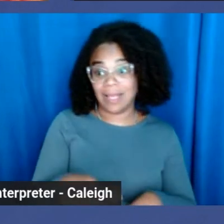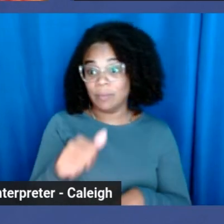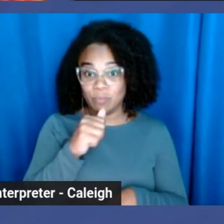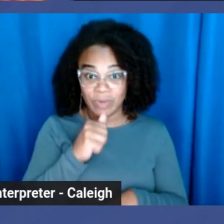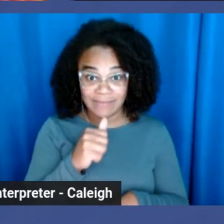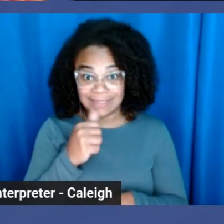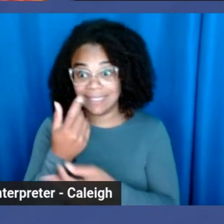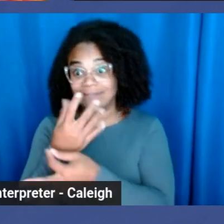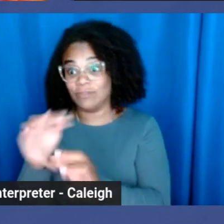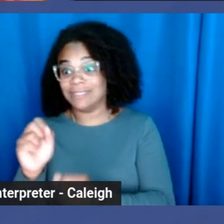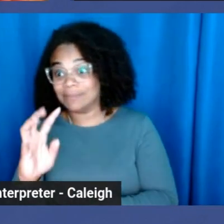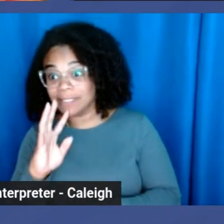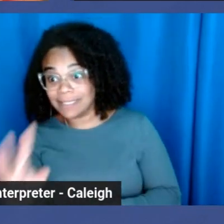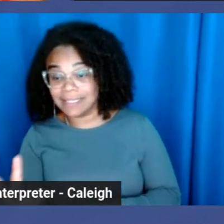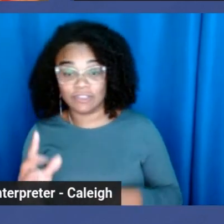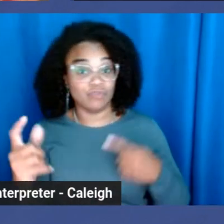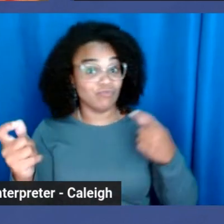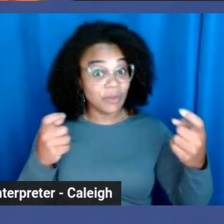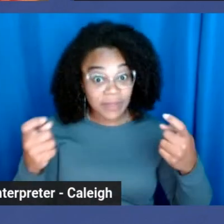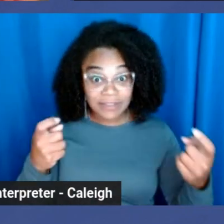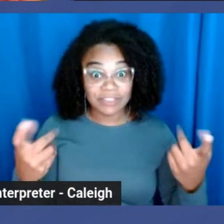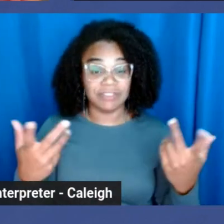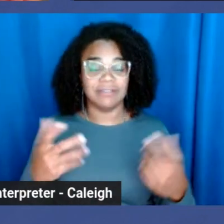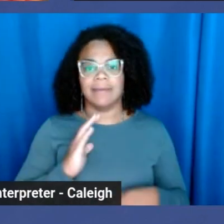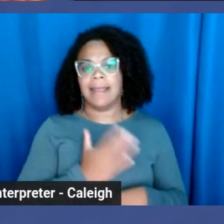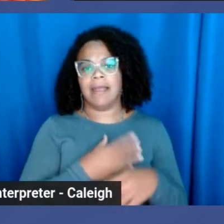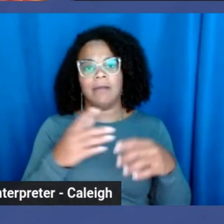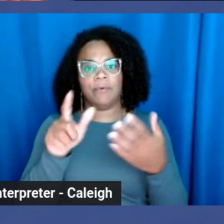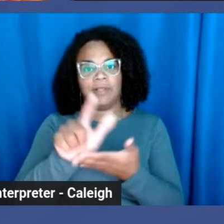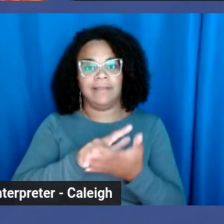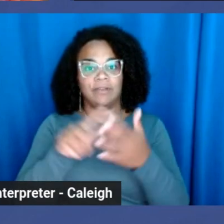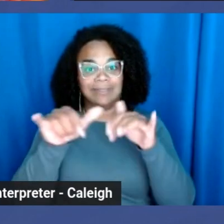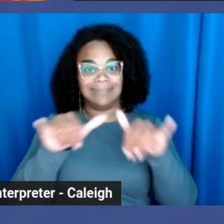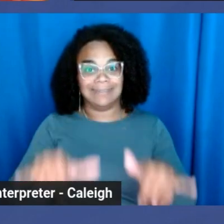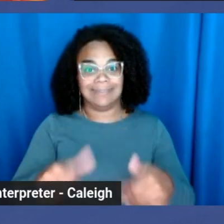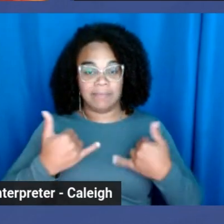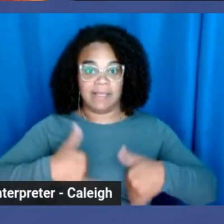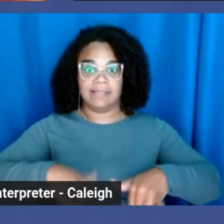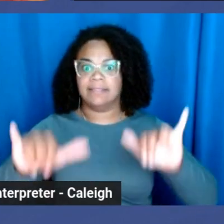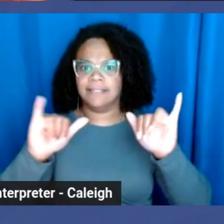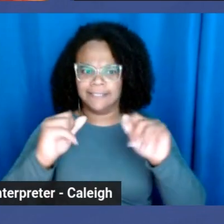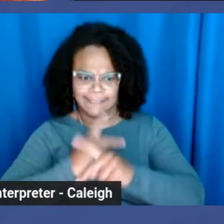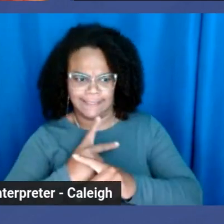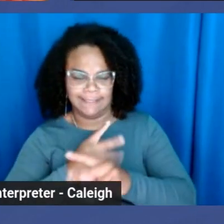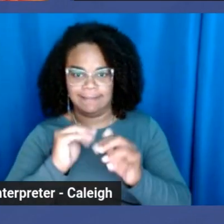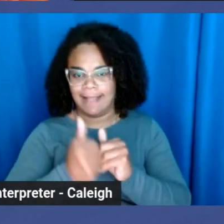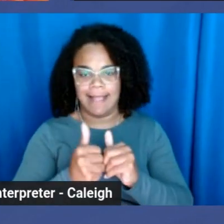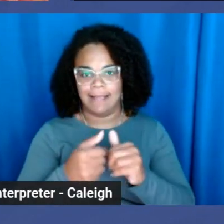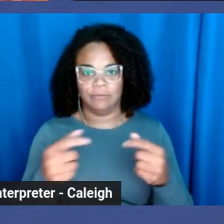and regulation that our legal systems are still grappling with.